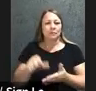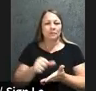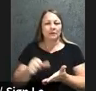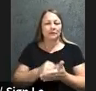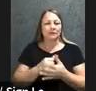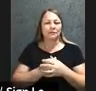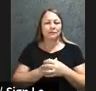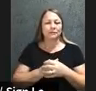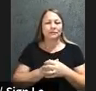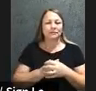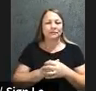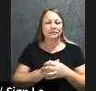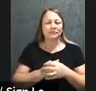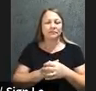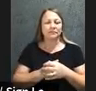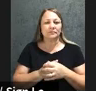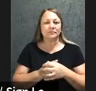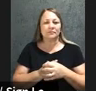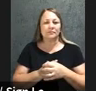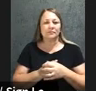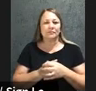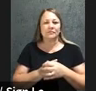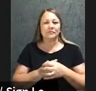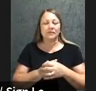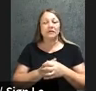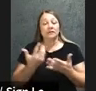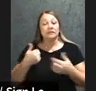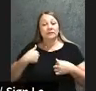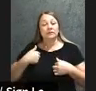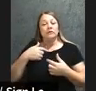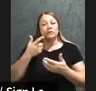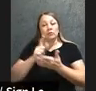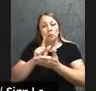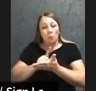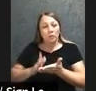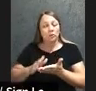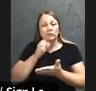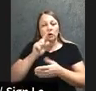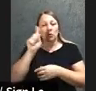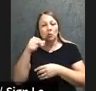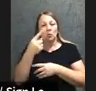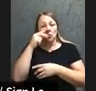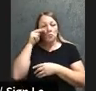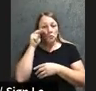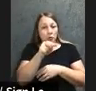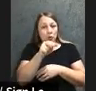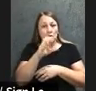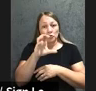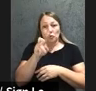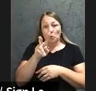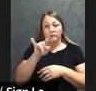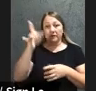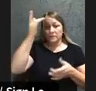So, as a lawyer, we're not just looking at COVID